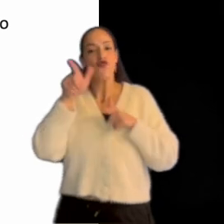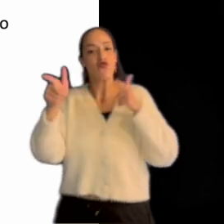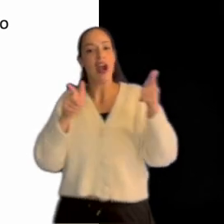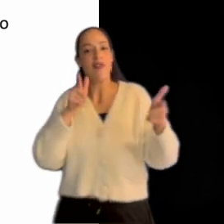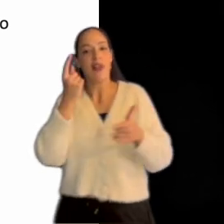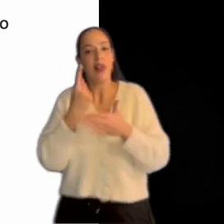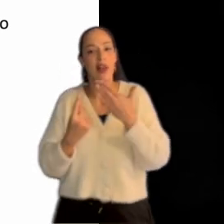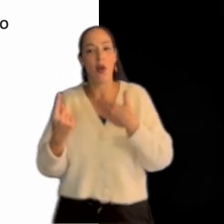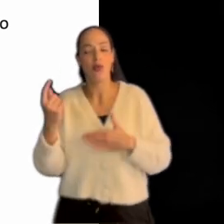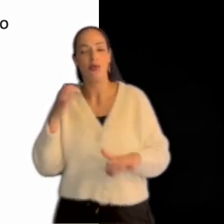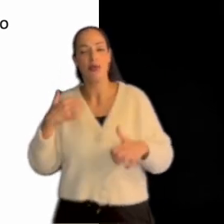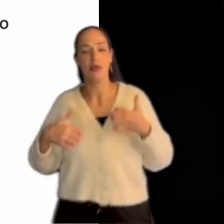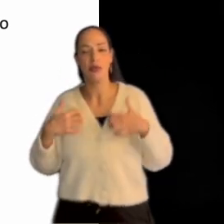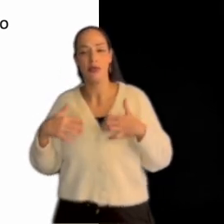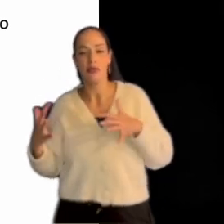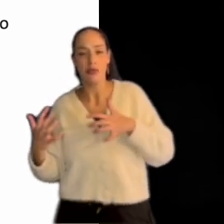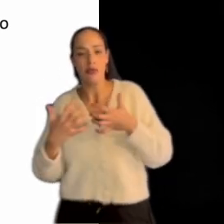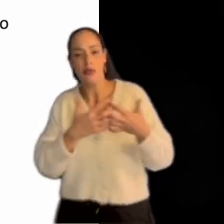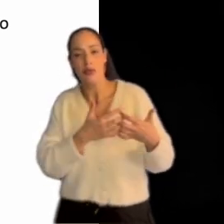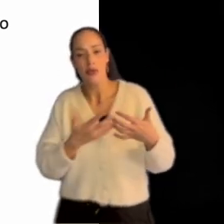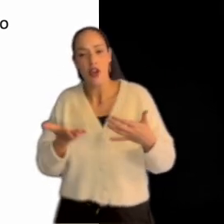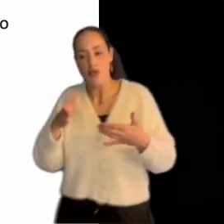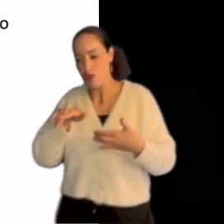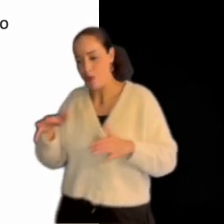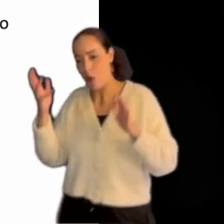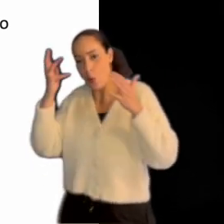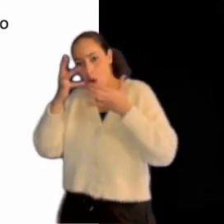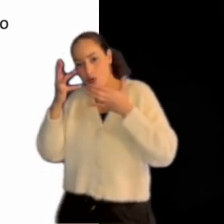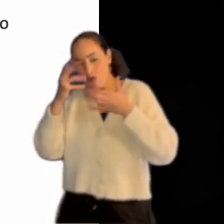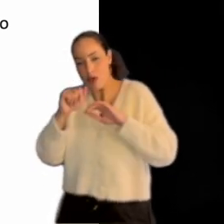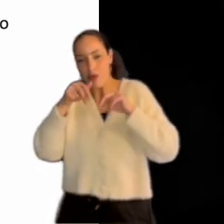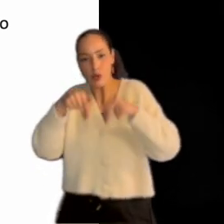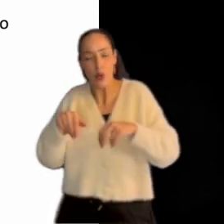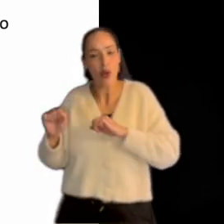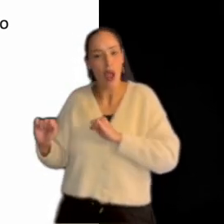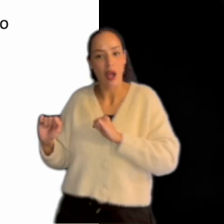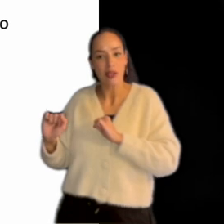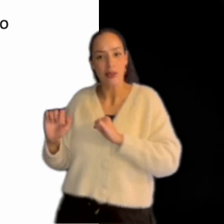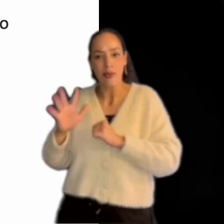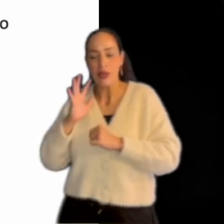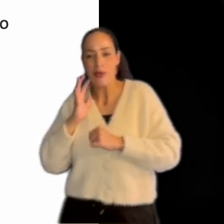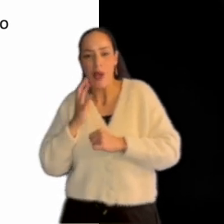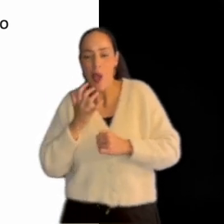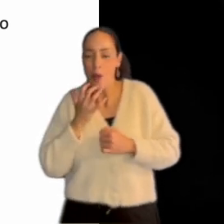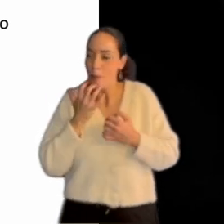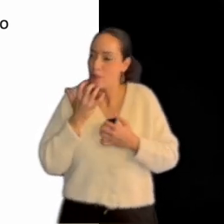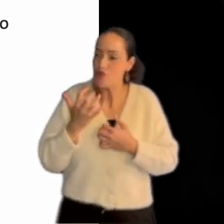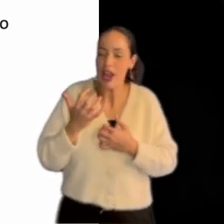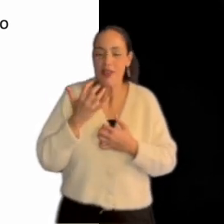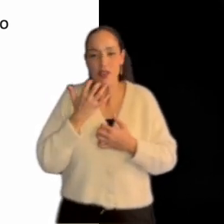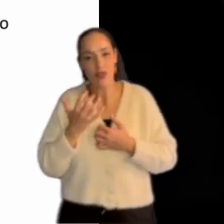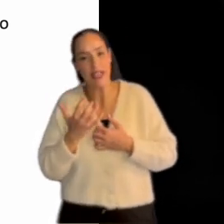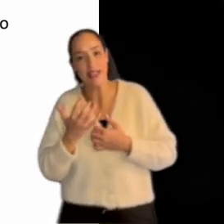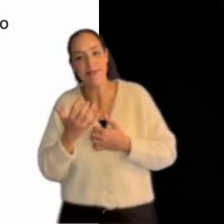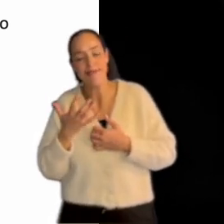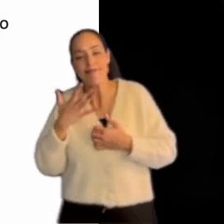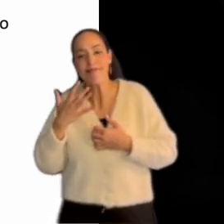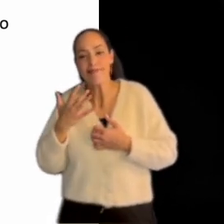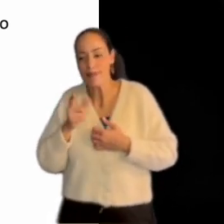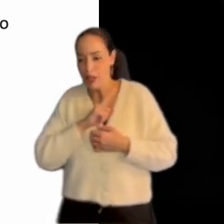imposed on her by her experience was encouraged by the social connections she'd formed with the group and their unwavering commitment to support